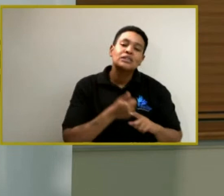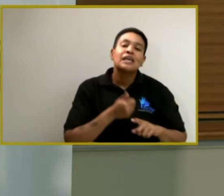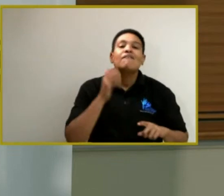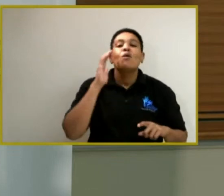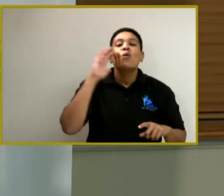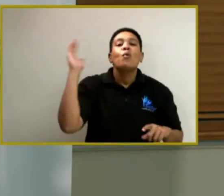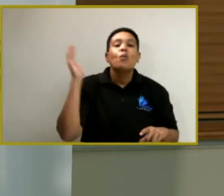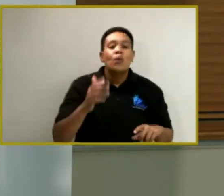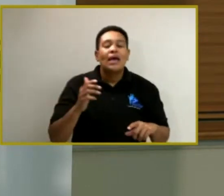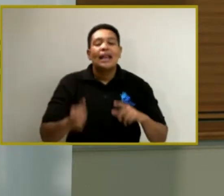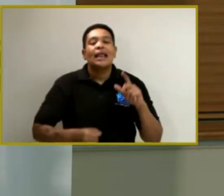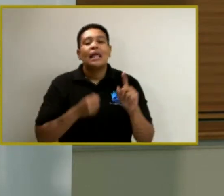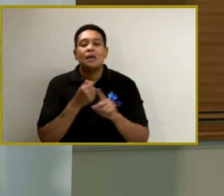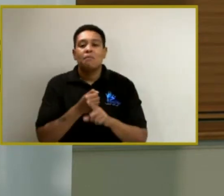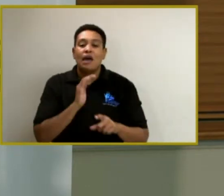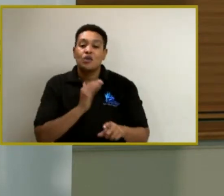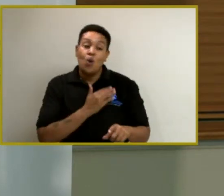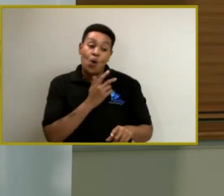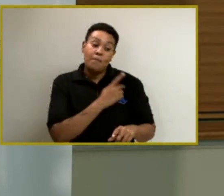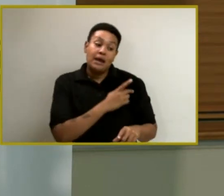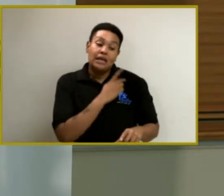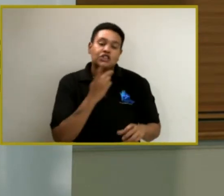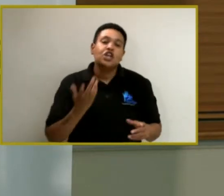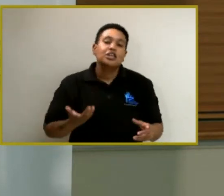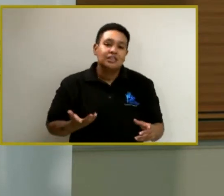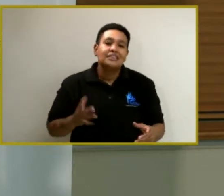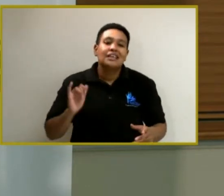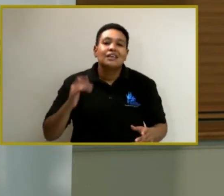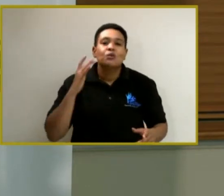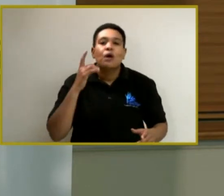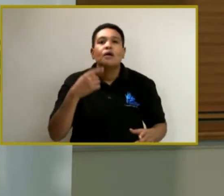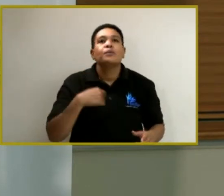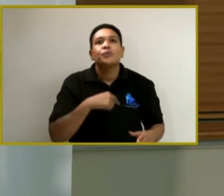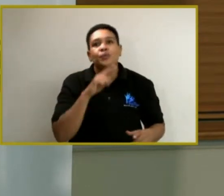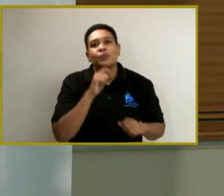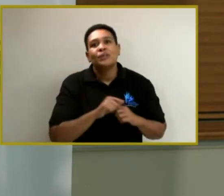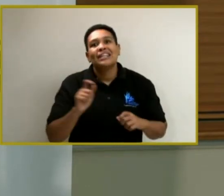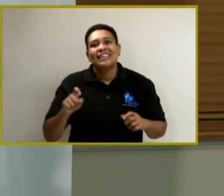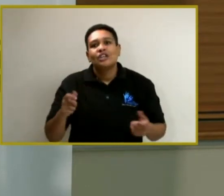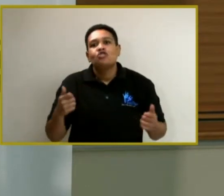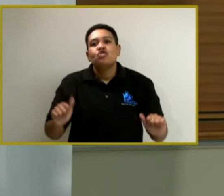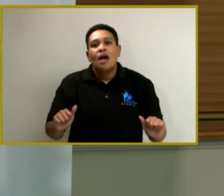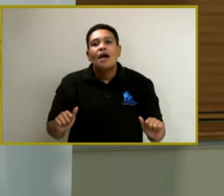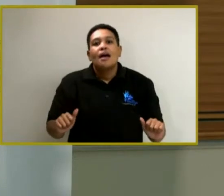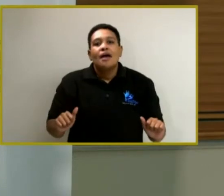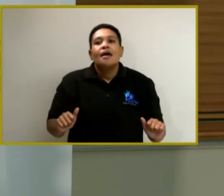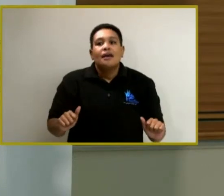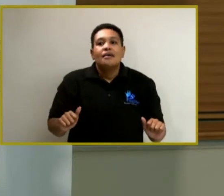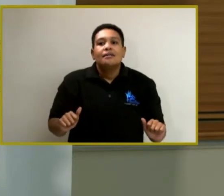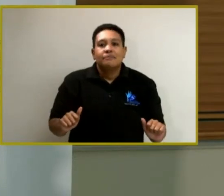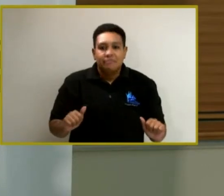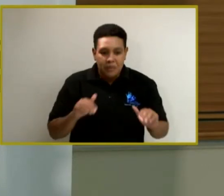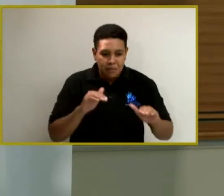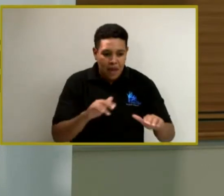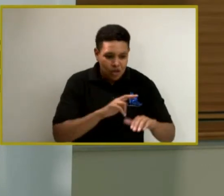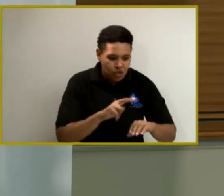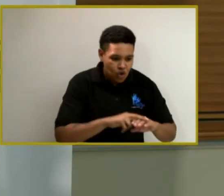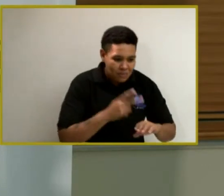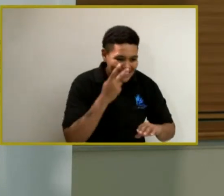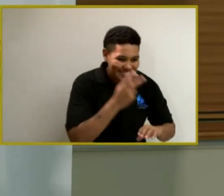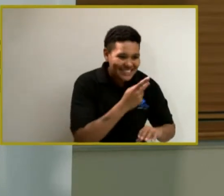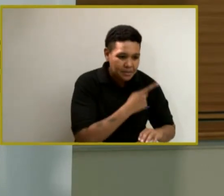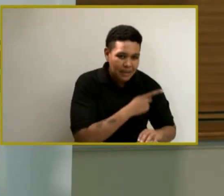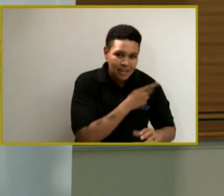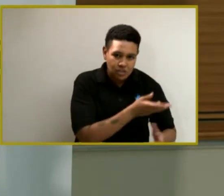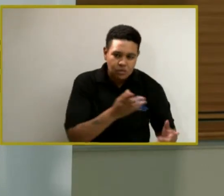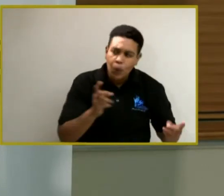will affect our patients. And that's why, you know, we really need to try to get back to normal, to see these